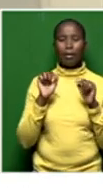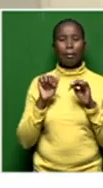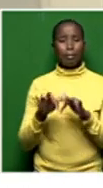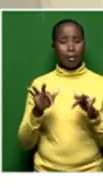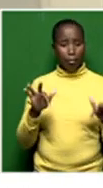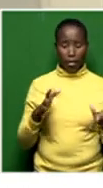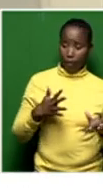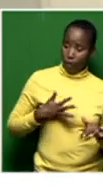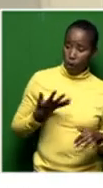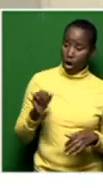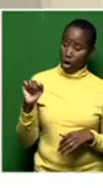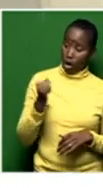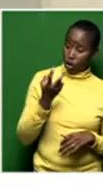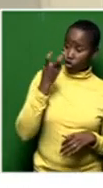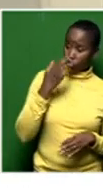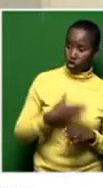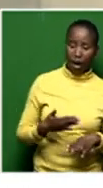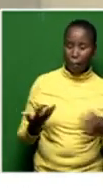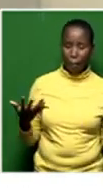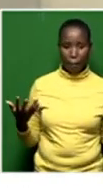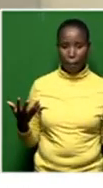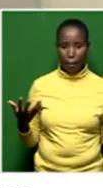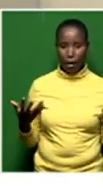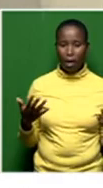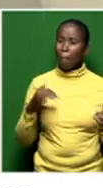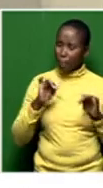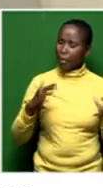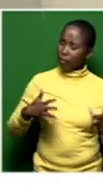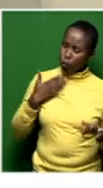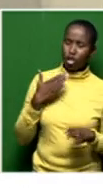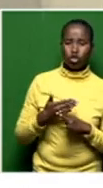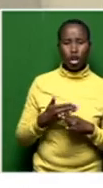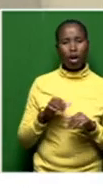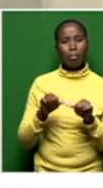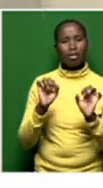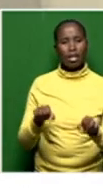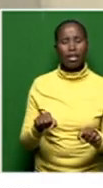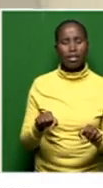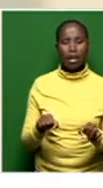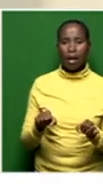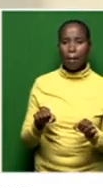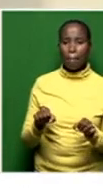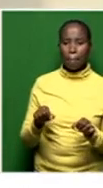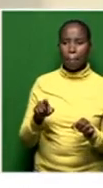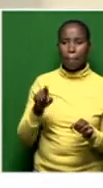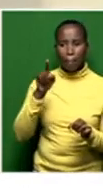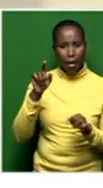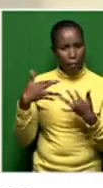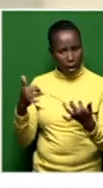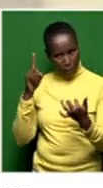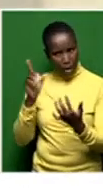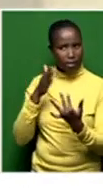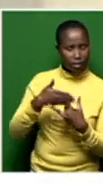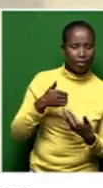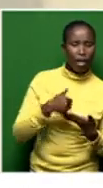be unemployed. And they want to keep these jobs, and Parliament should intervene. And we are available for them to speak